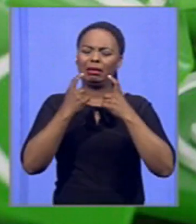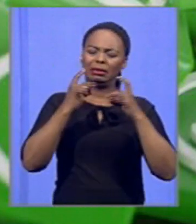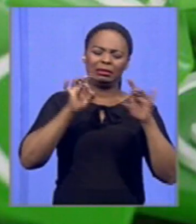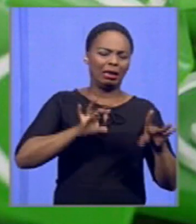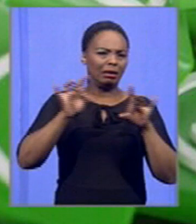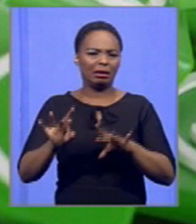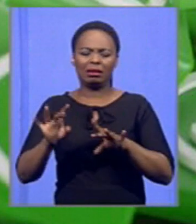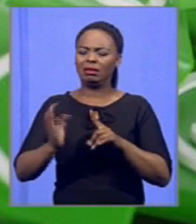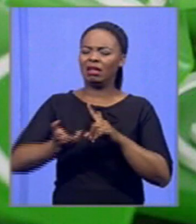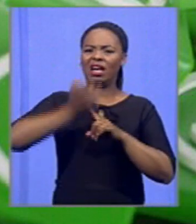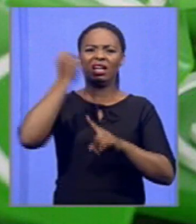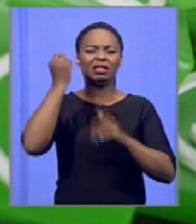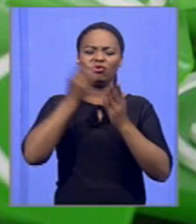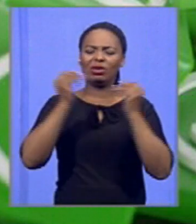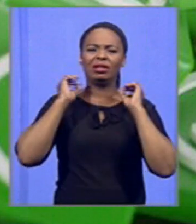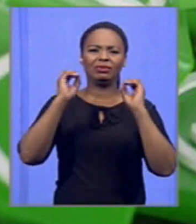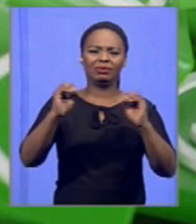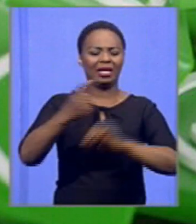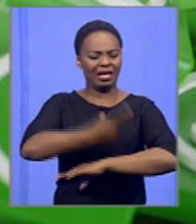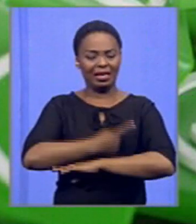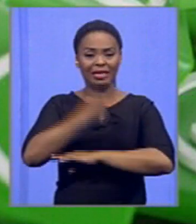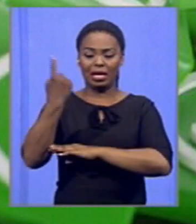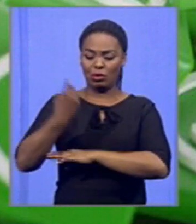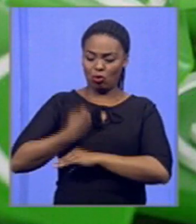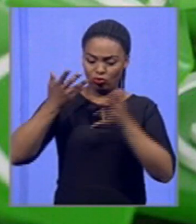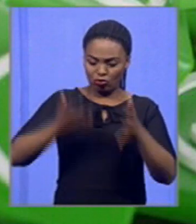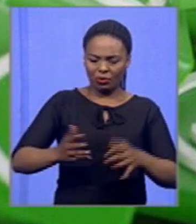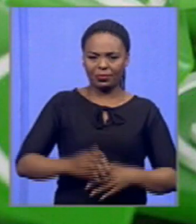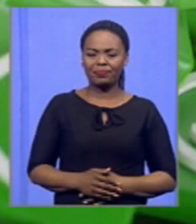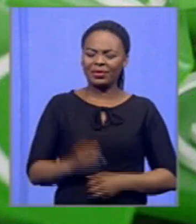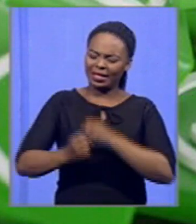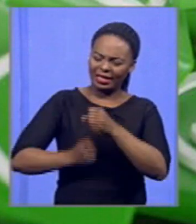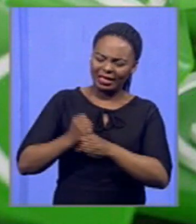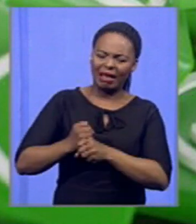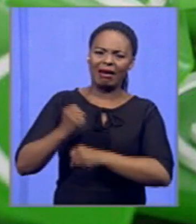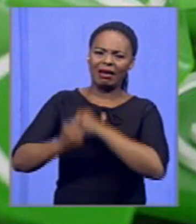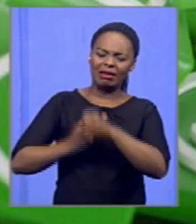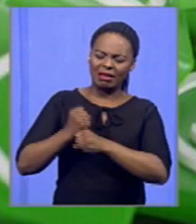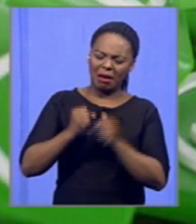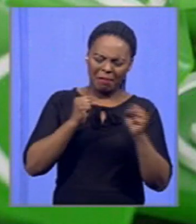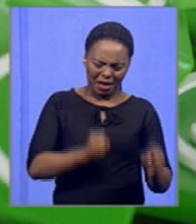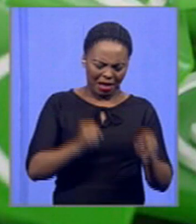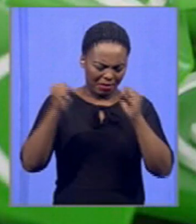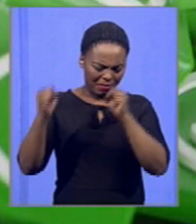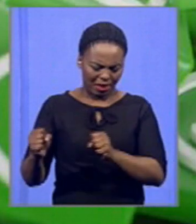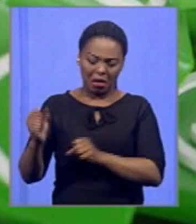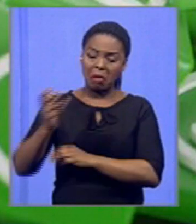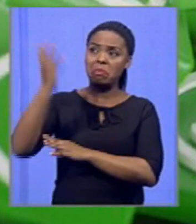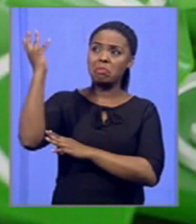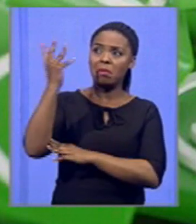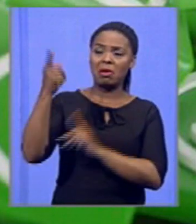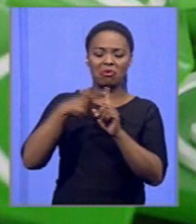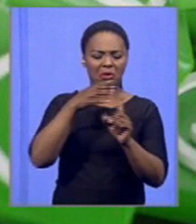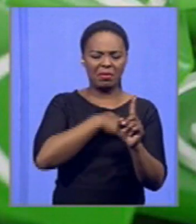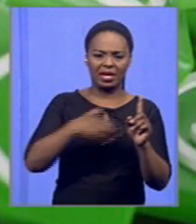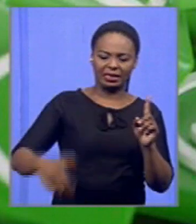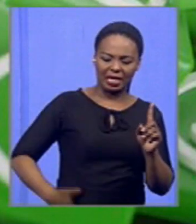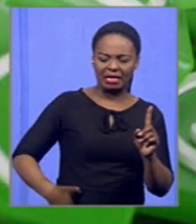ya letšatši la go keteka baswa, gobane ngwaga ka ngwaga re kwa polelo go tšwa go